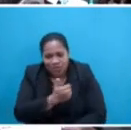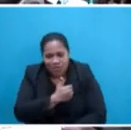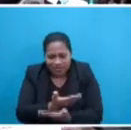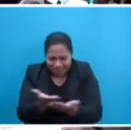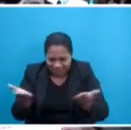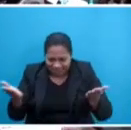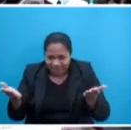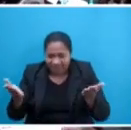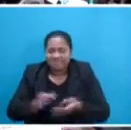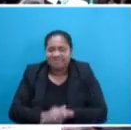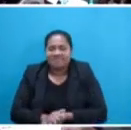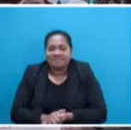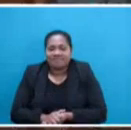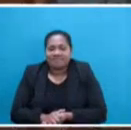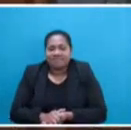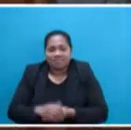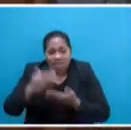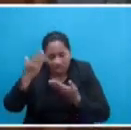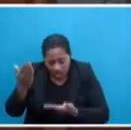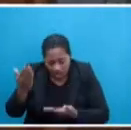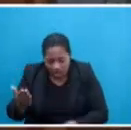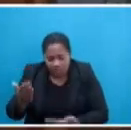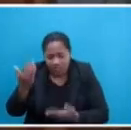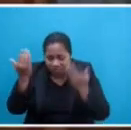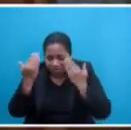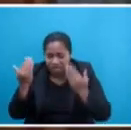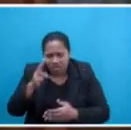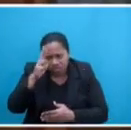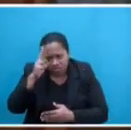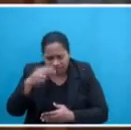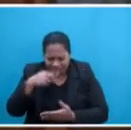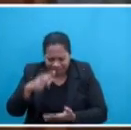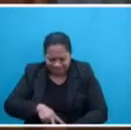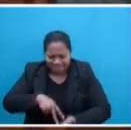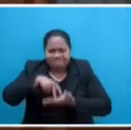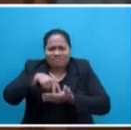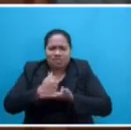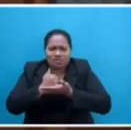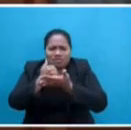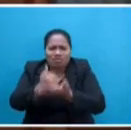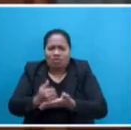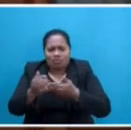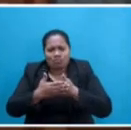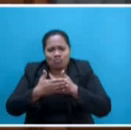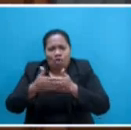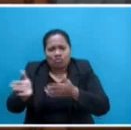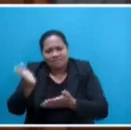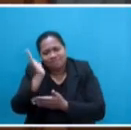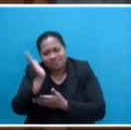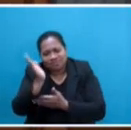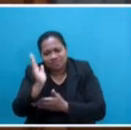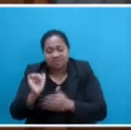all. Honourable Speaker, sir, I rise today in support of the opening address by the Fijian President, His